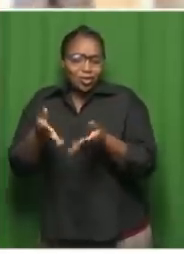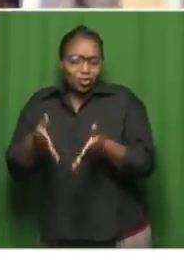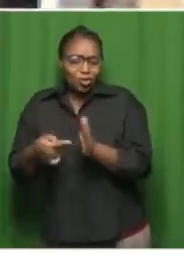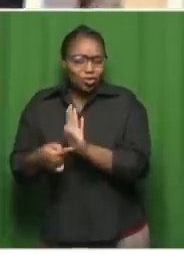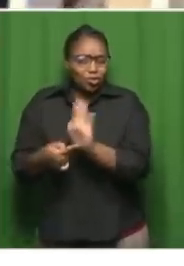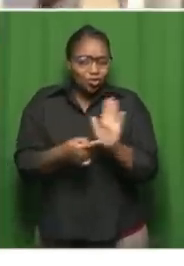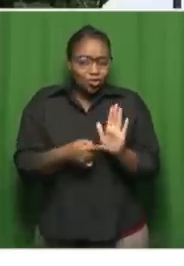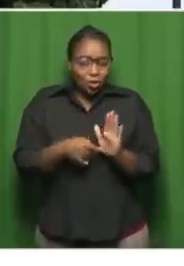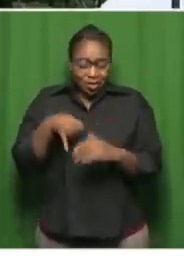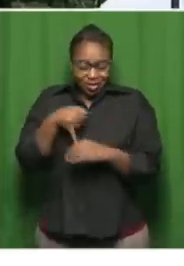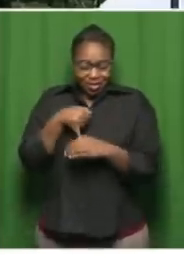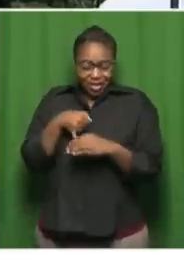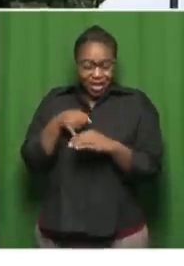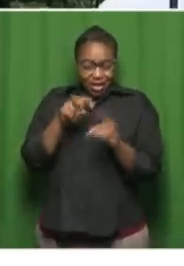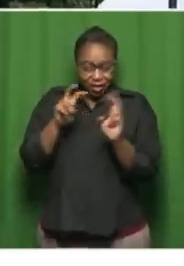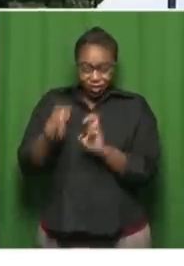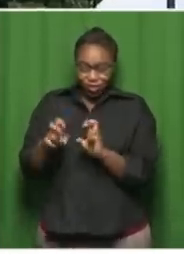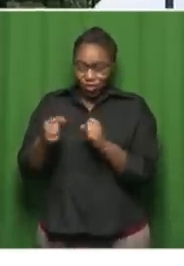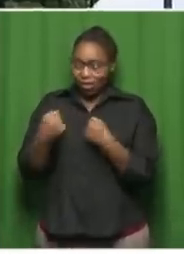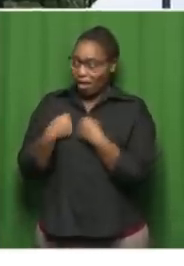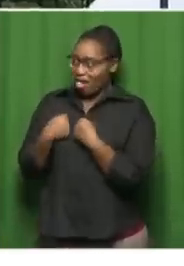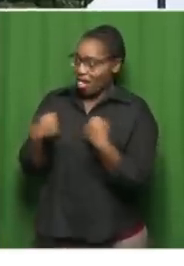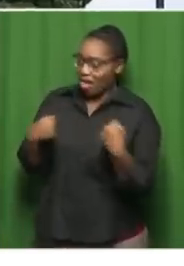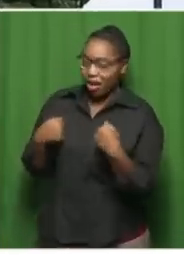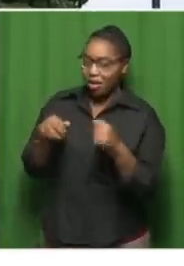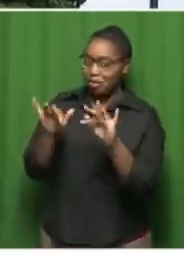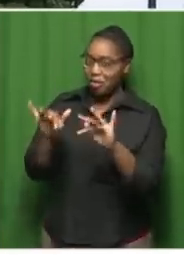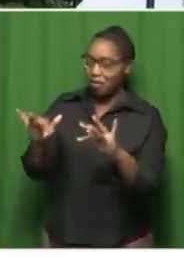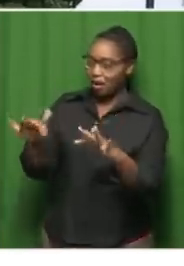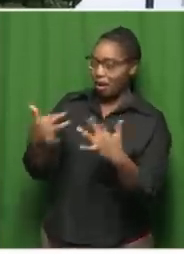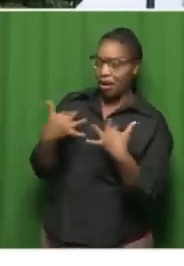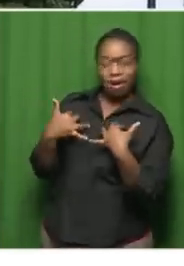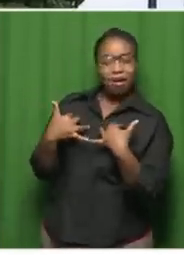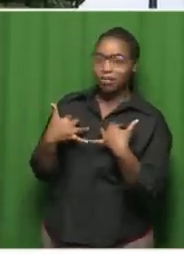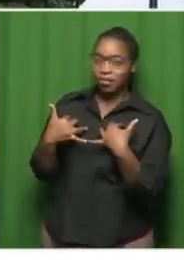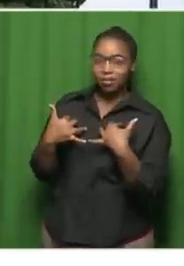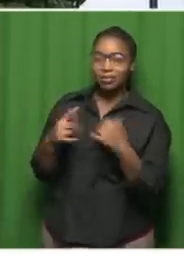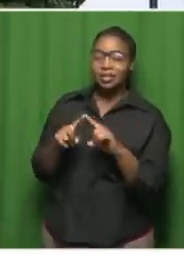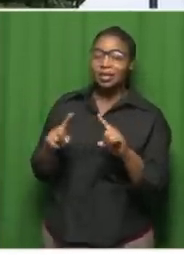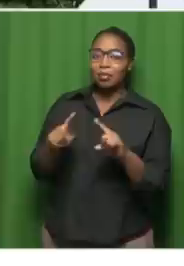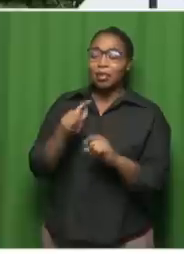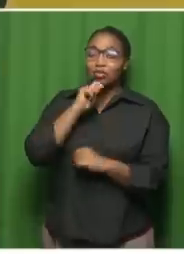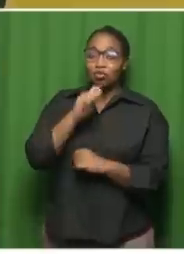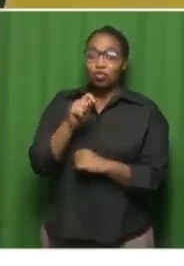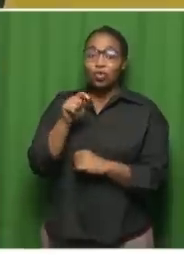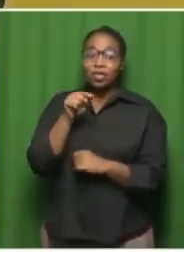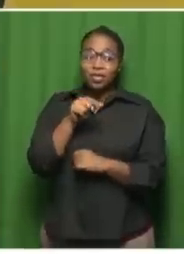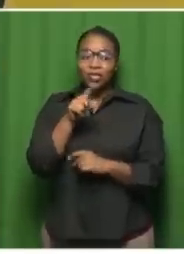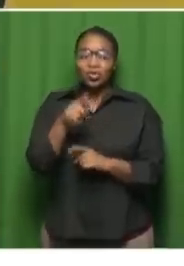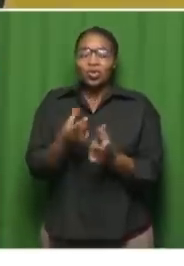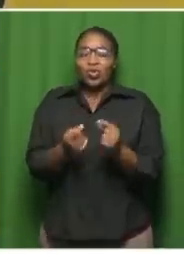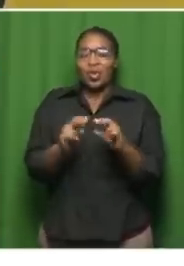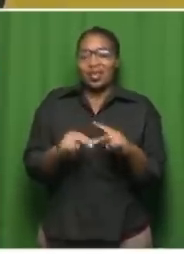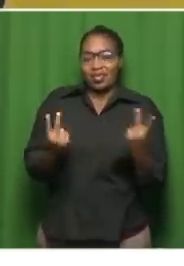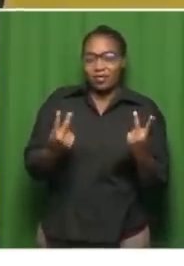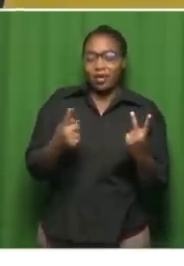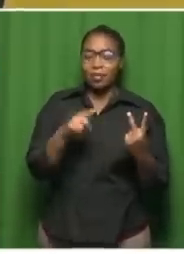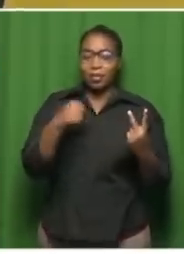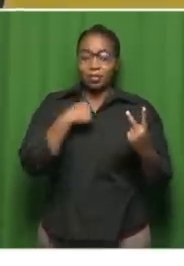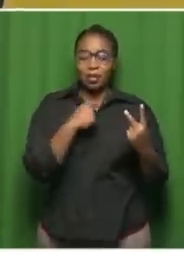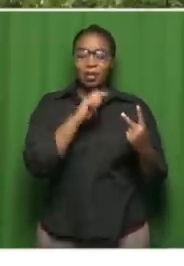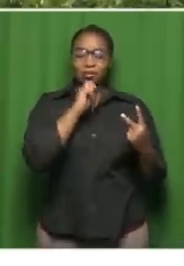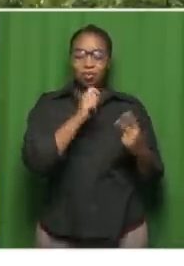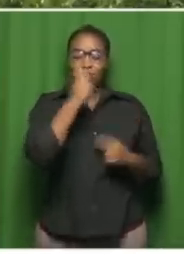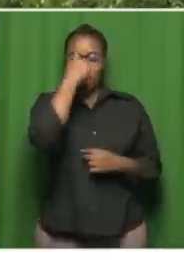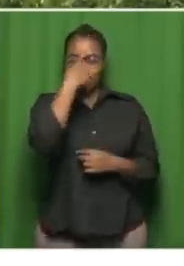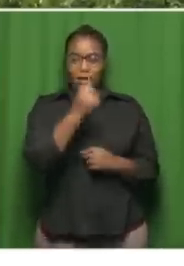celebrity. She should have dealt with this. I've got great respect for her, but I strongly believe that even if many South